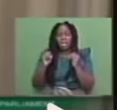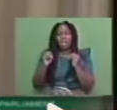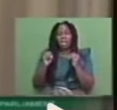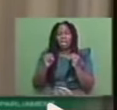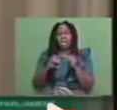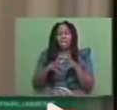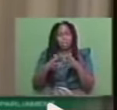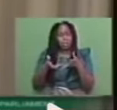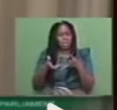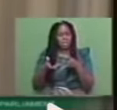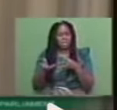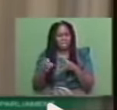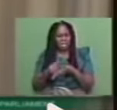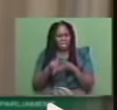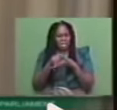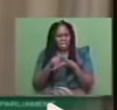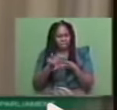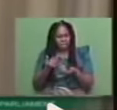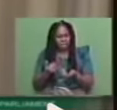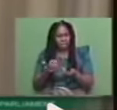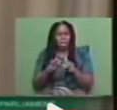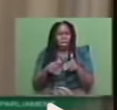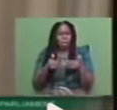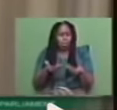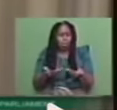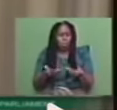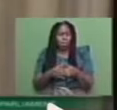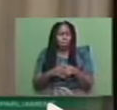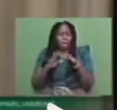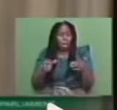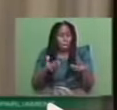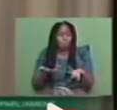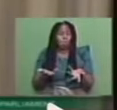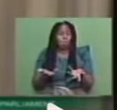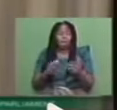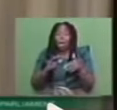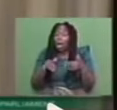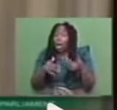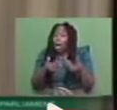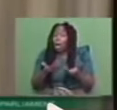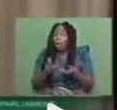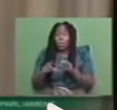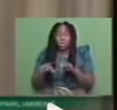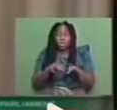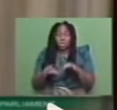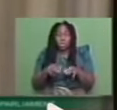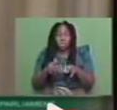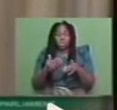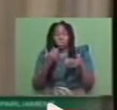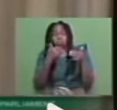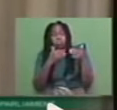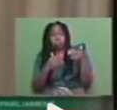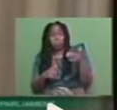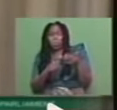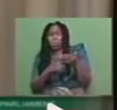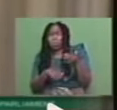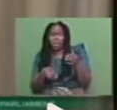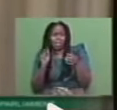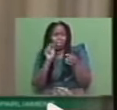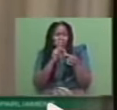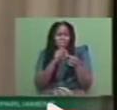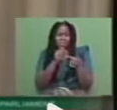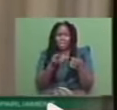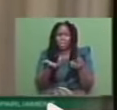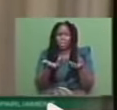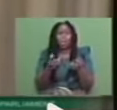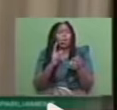with it. You're going to improve the ease of doing business. How? How are you going to do it? What are the specifics? What are the benchmarks? What are the